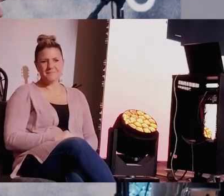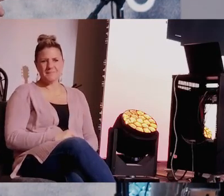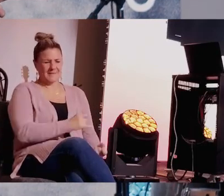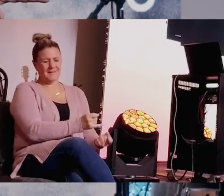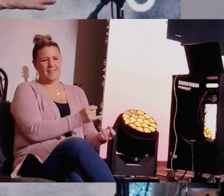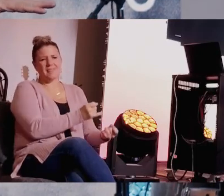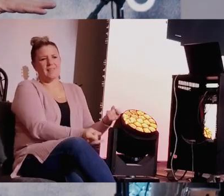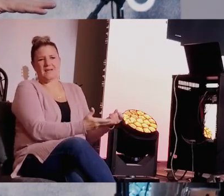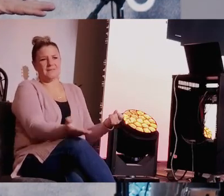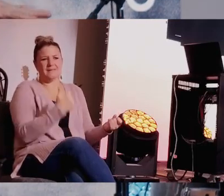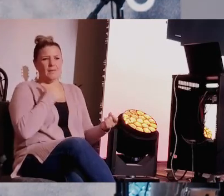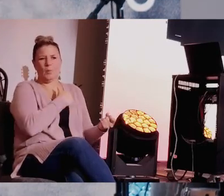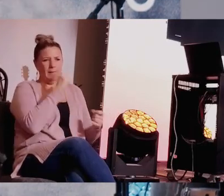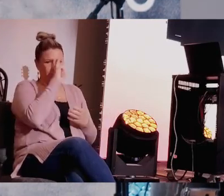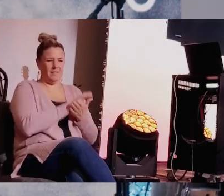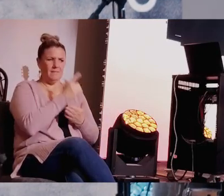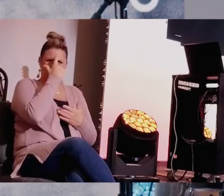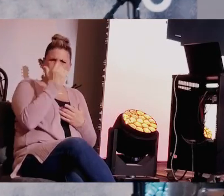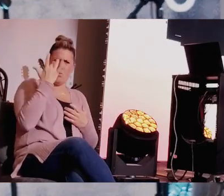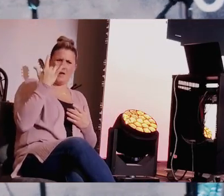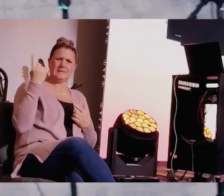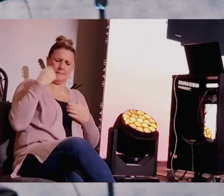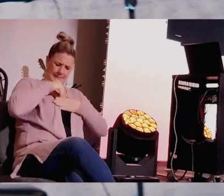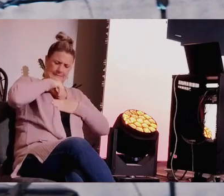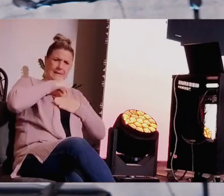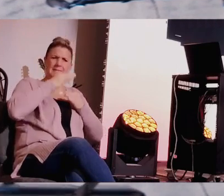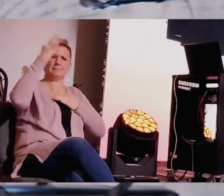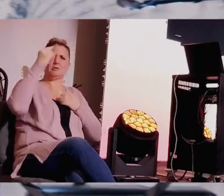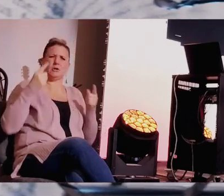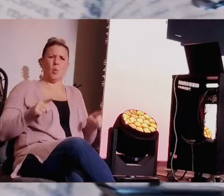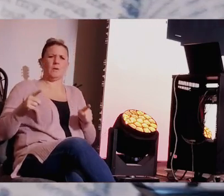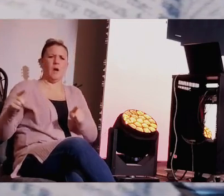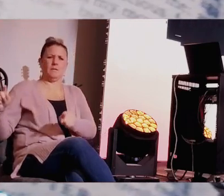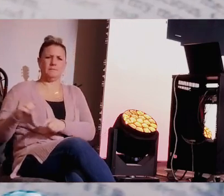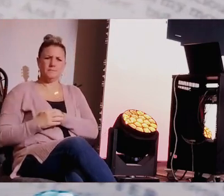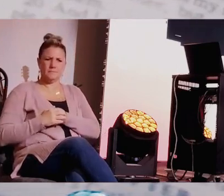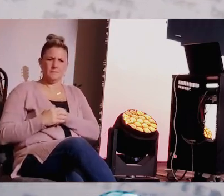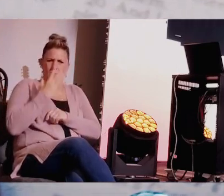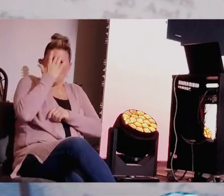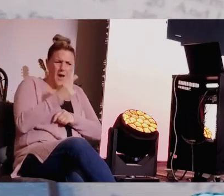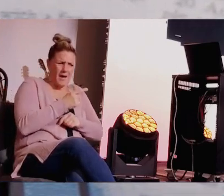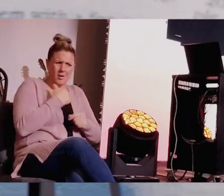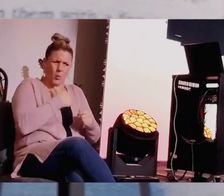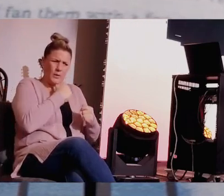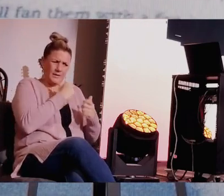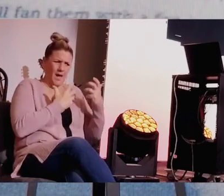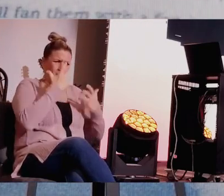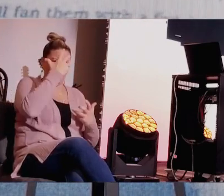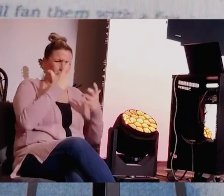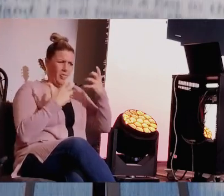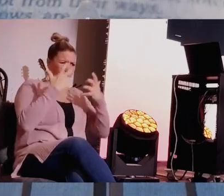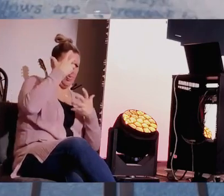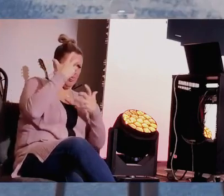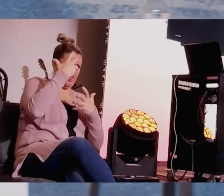That is the last thing we believe. Why? There's something going on spiritually. Why isn't this matching up? Why am I imbalanced in